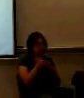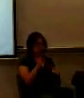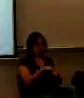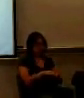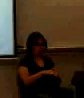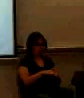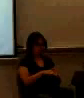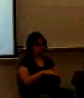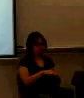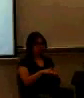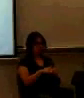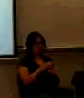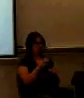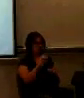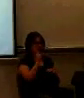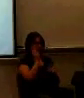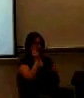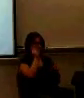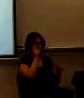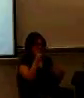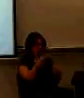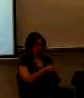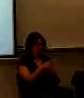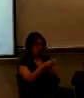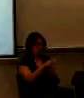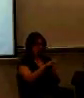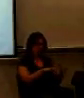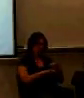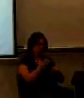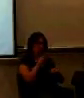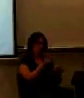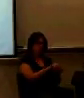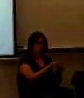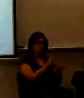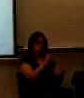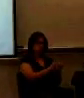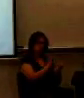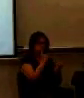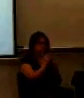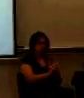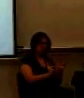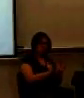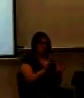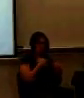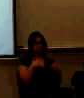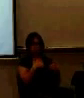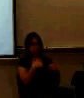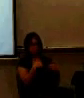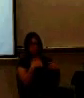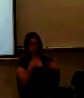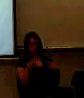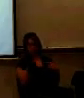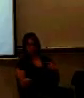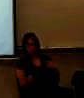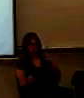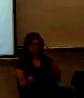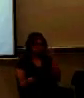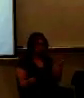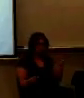so it's no surprise then that those compounds are also toxic to people, to livestock, to